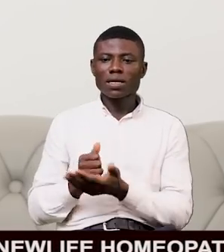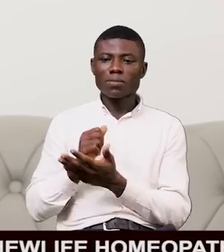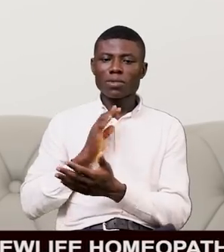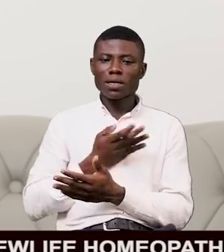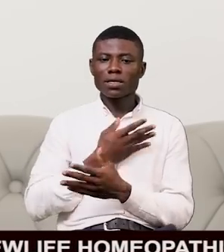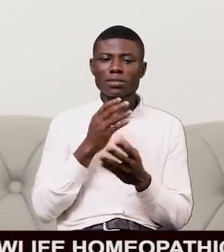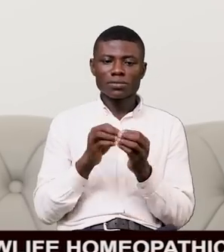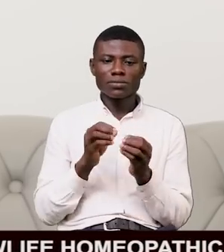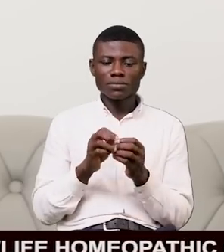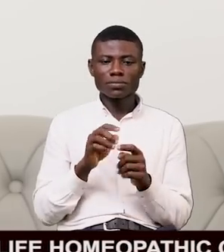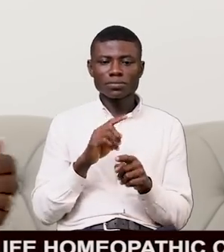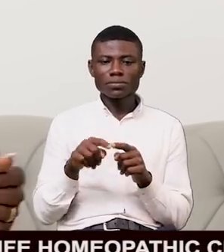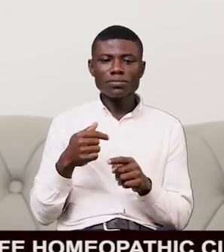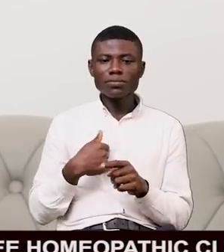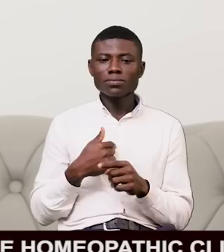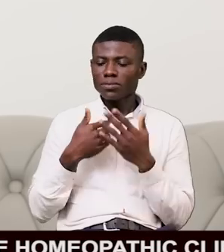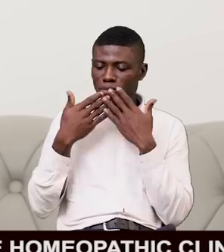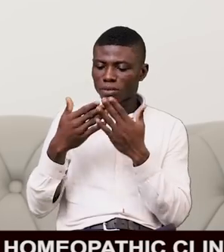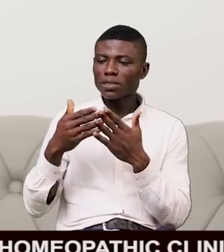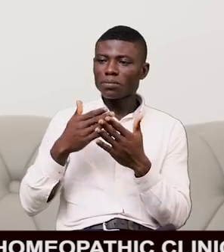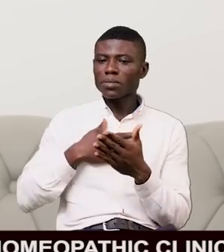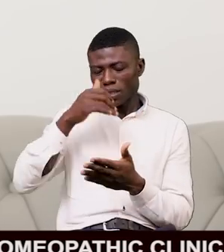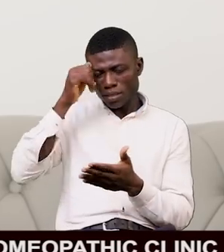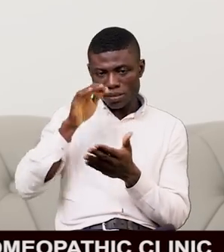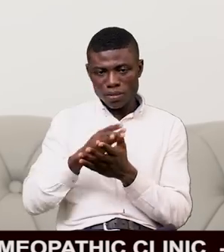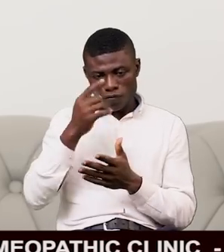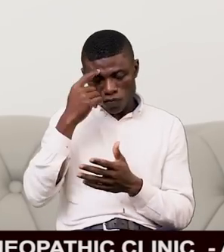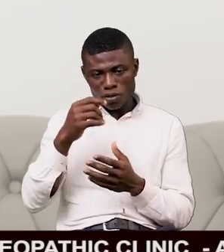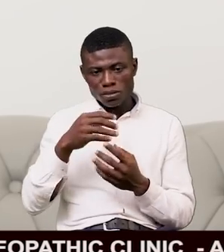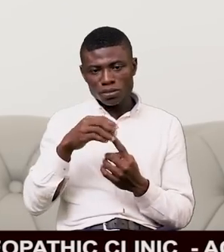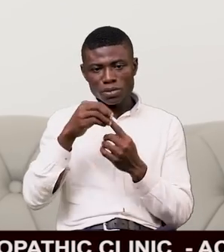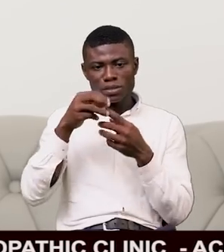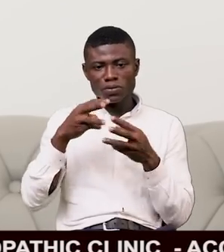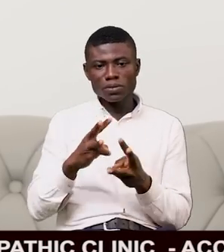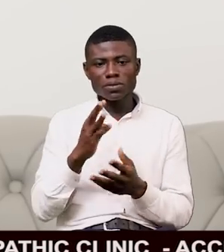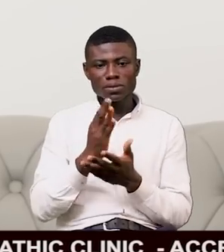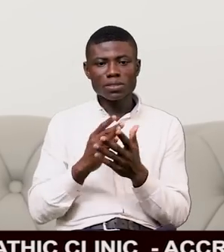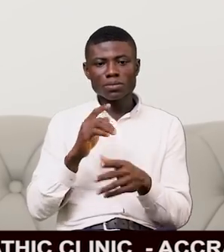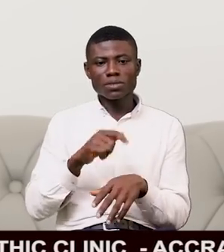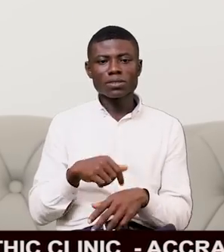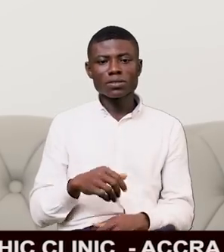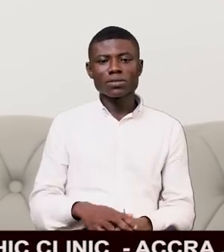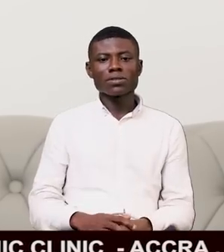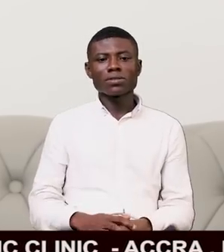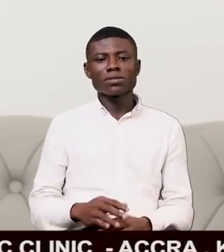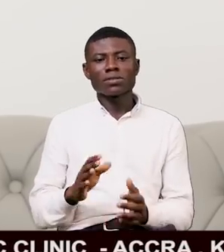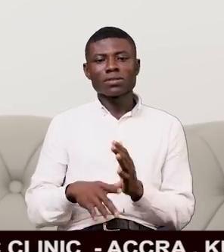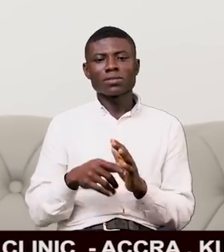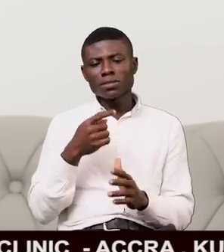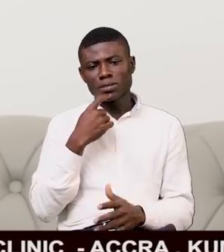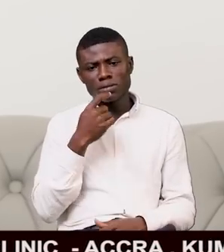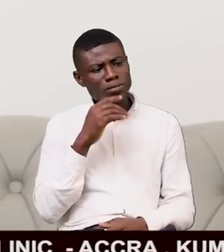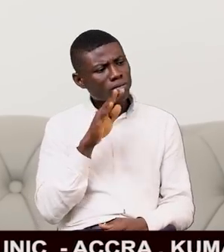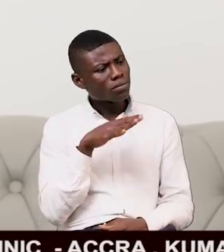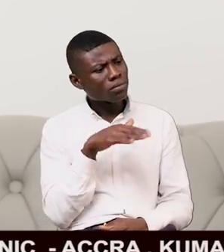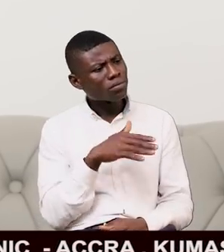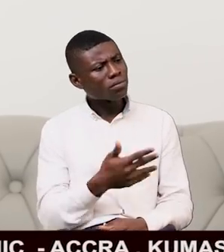brie. Not my dad, because it was our crime so. Because sometimes baby boo or mother catches a